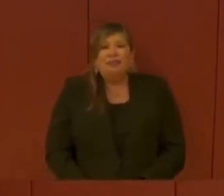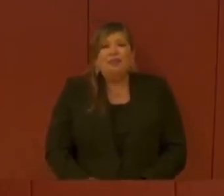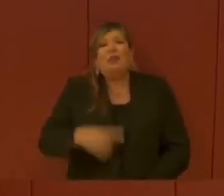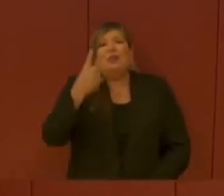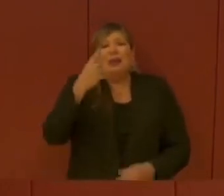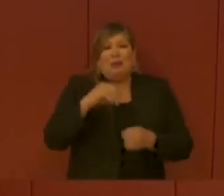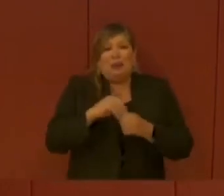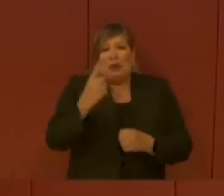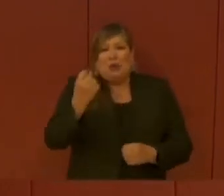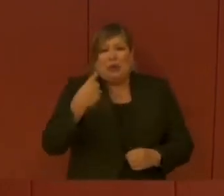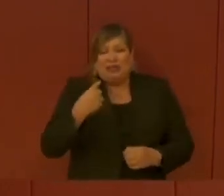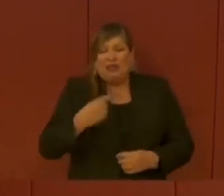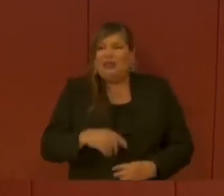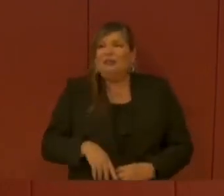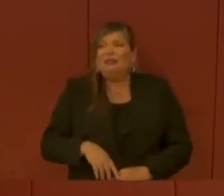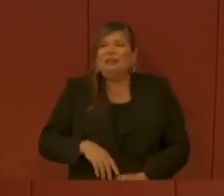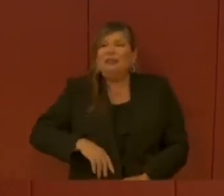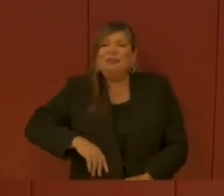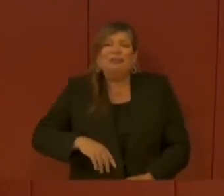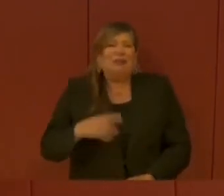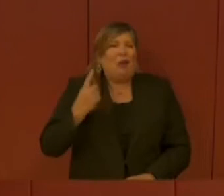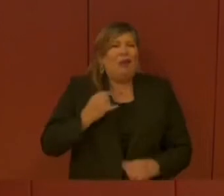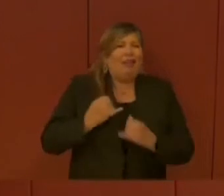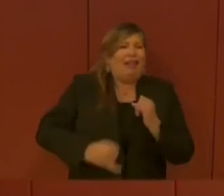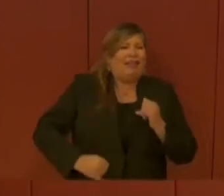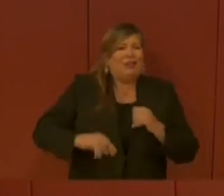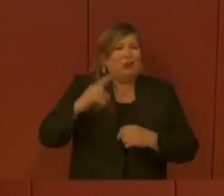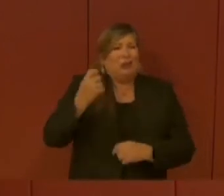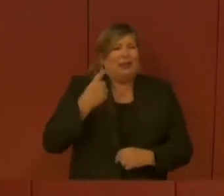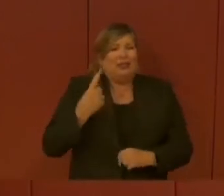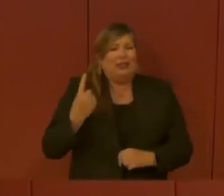one more question. This is where you get in trouble. It's always the last question.